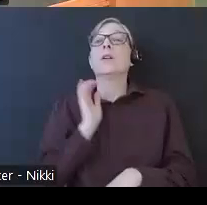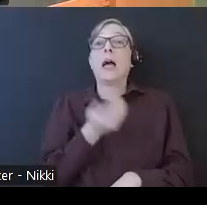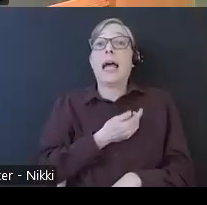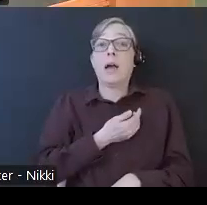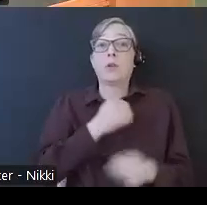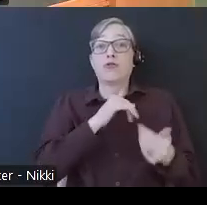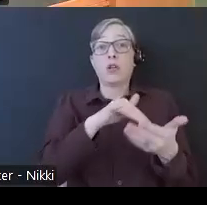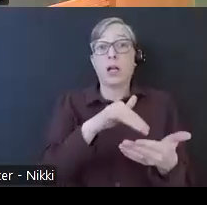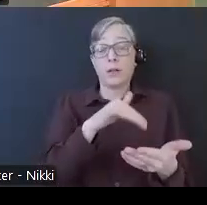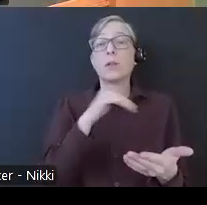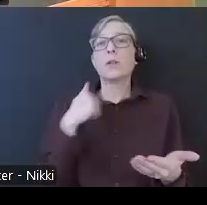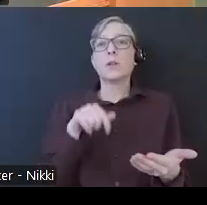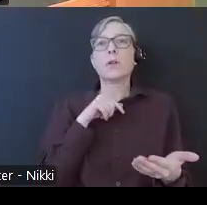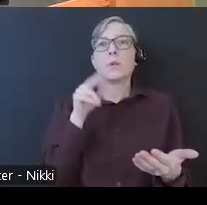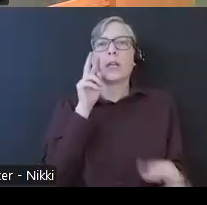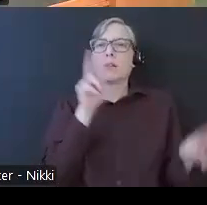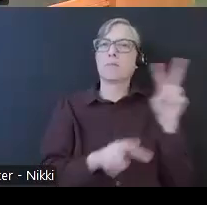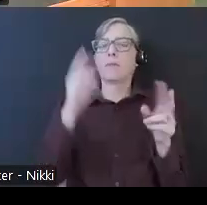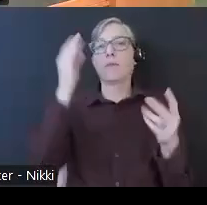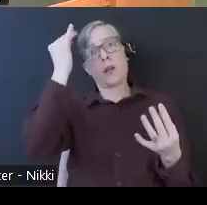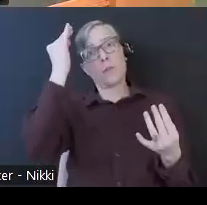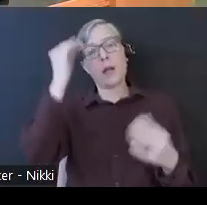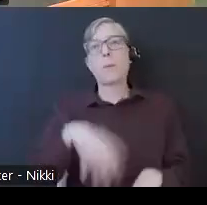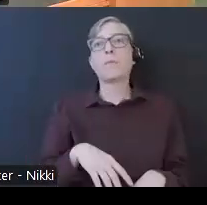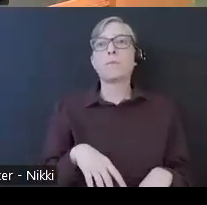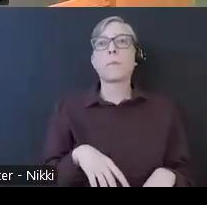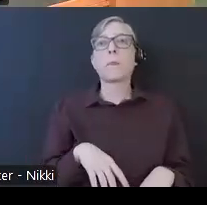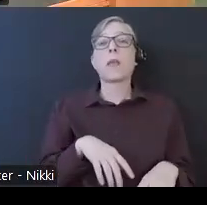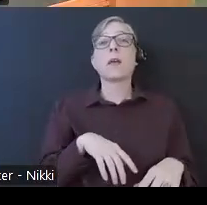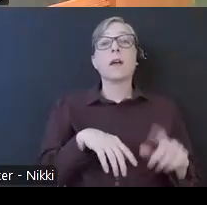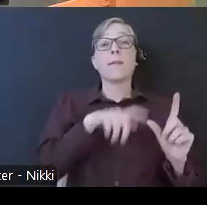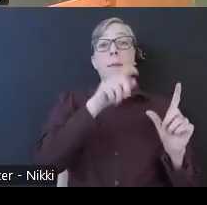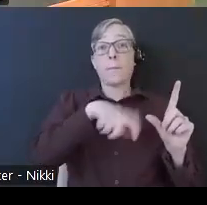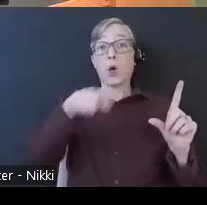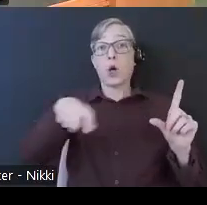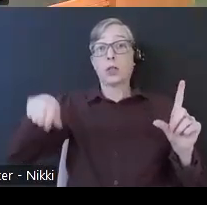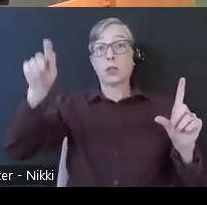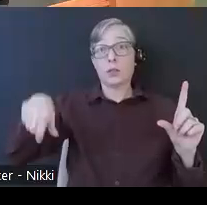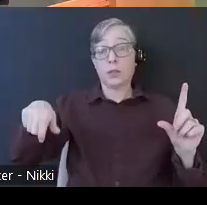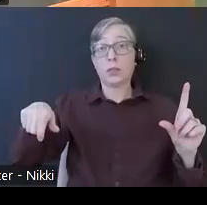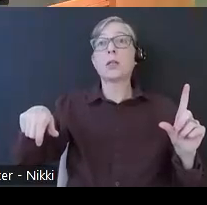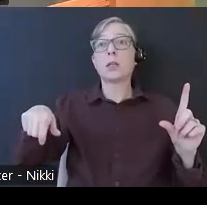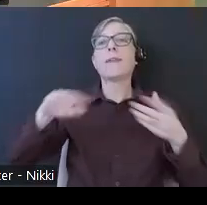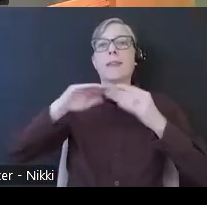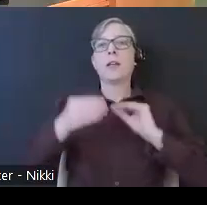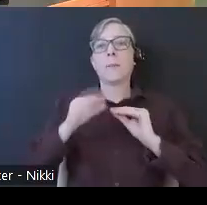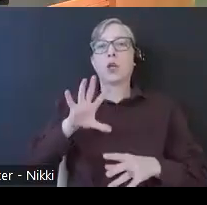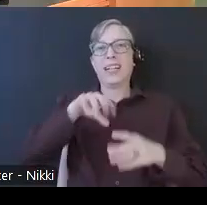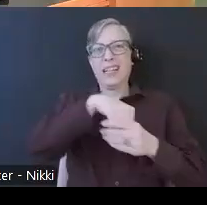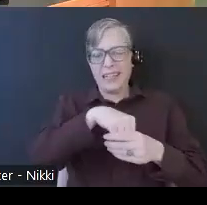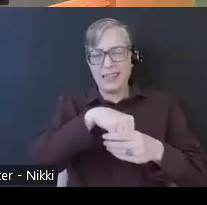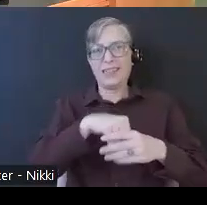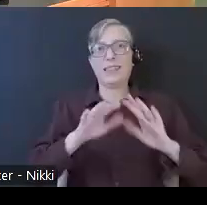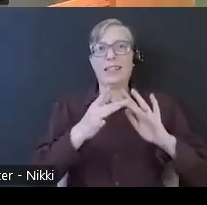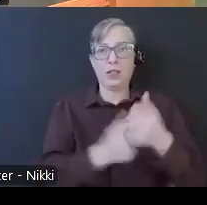recruitment. So the vertical bars are how many people were in the internet support group. Remember, we wanted to get 300 people in that